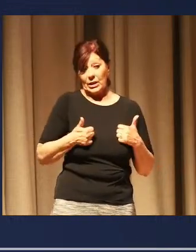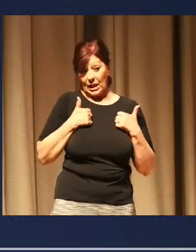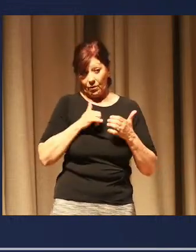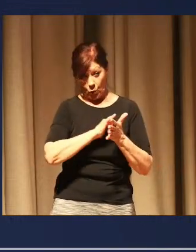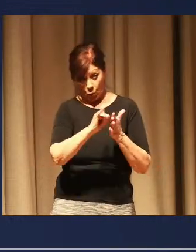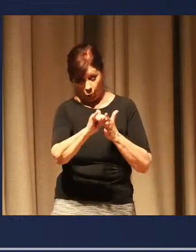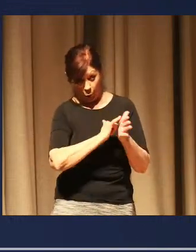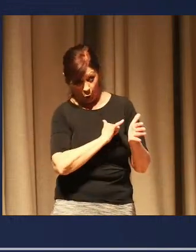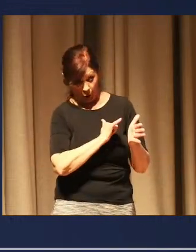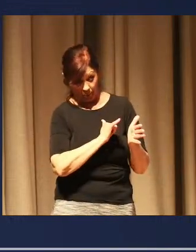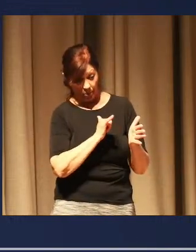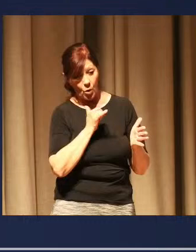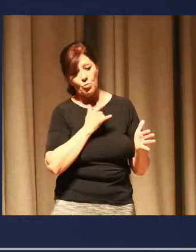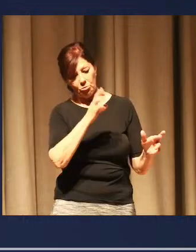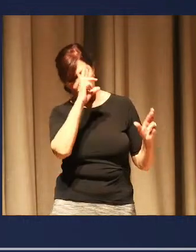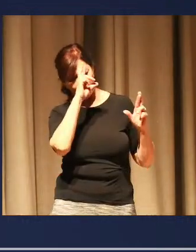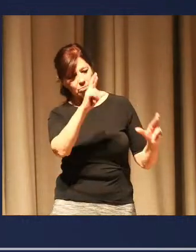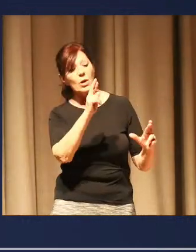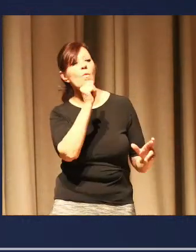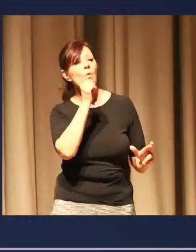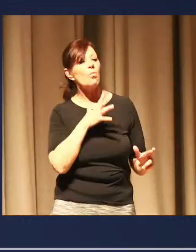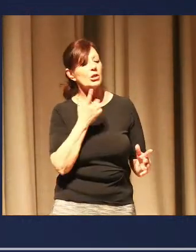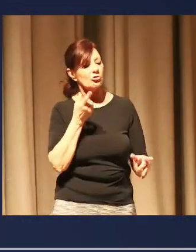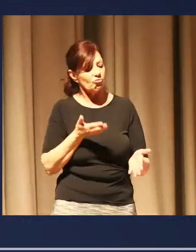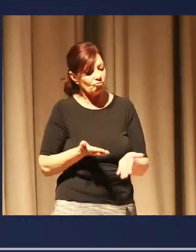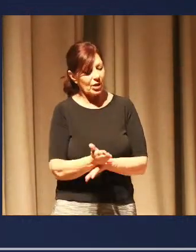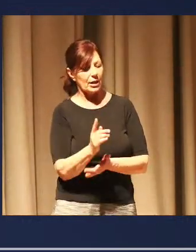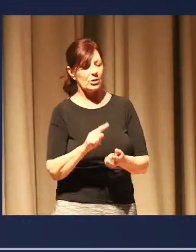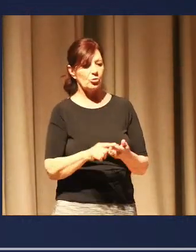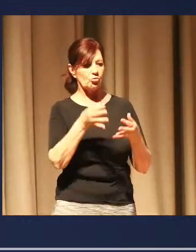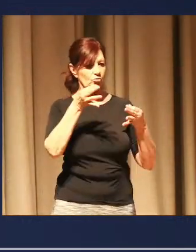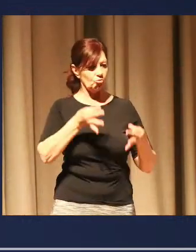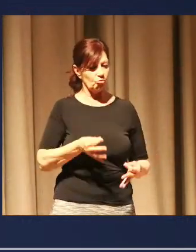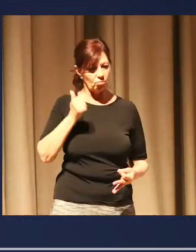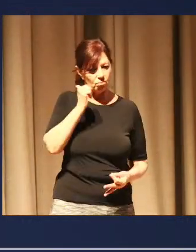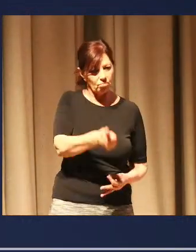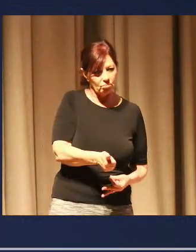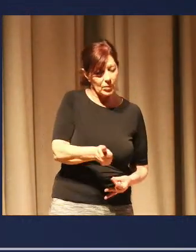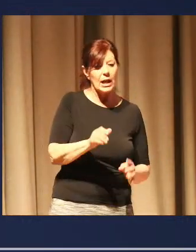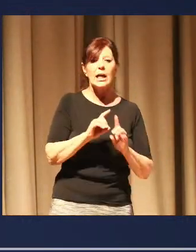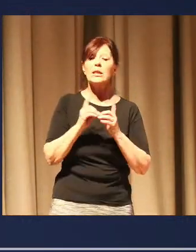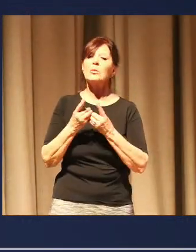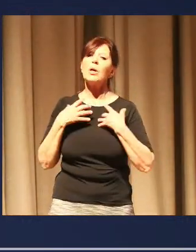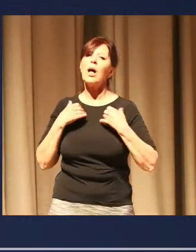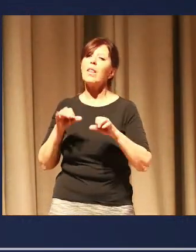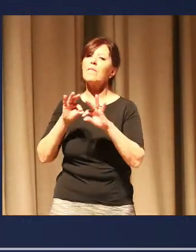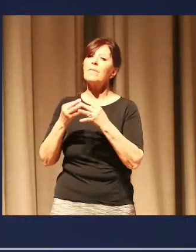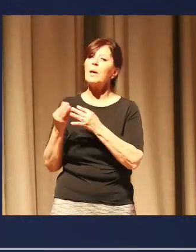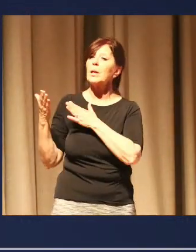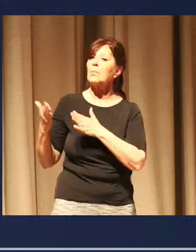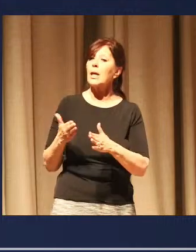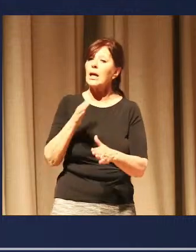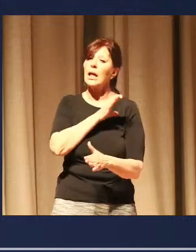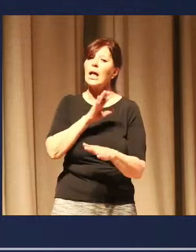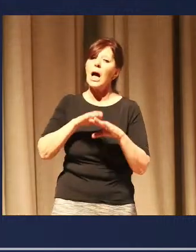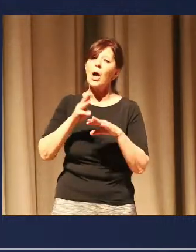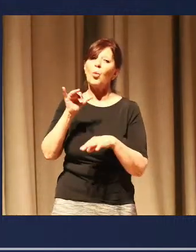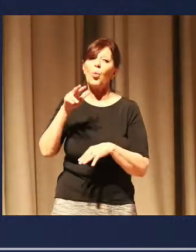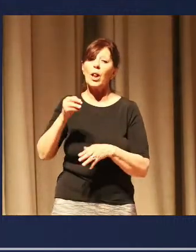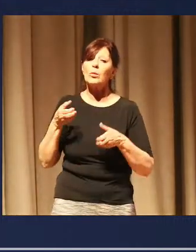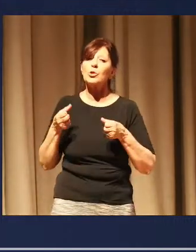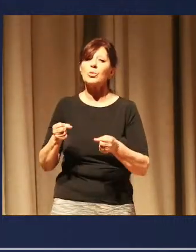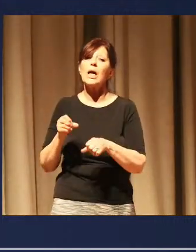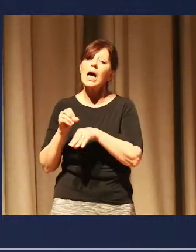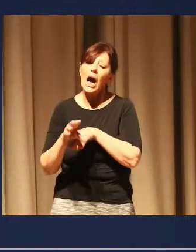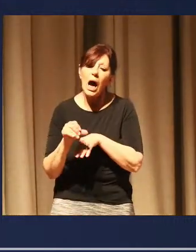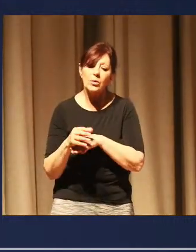a state where we respect a woman's right to choose, and equally proud that our Department of Health's Family Planning Clinic on William Street counsels